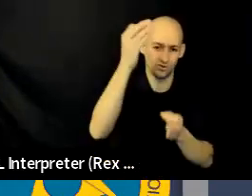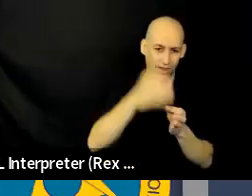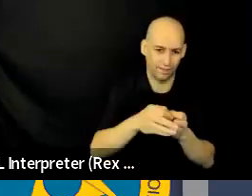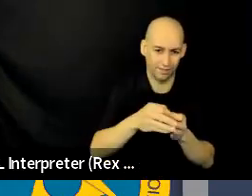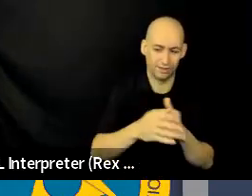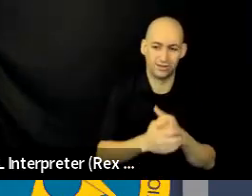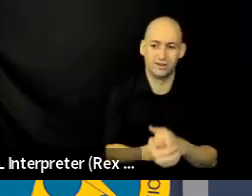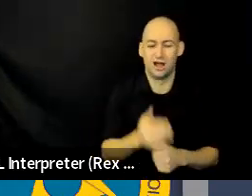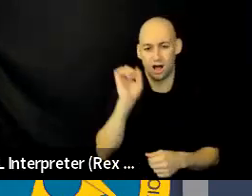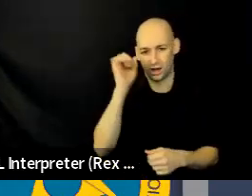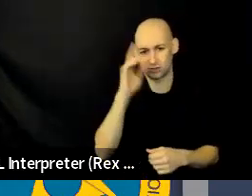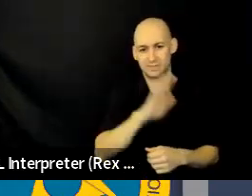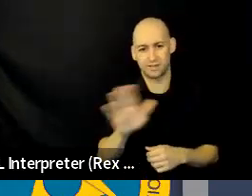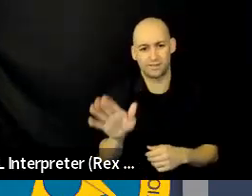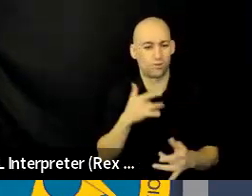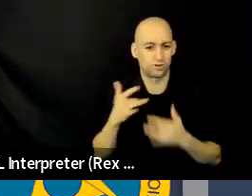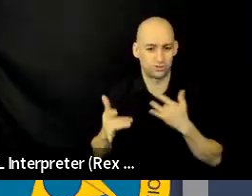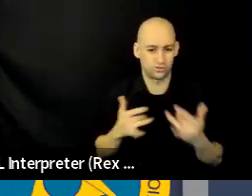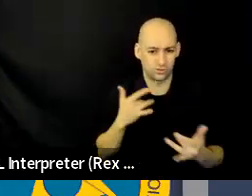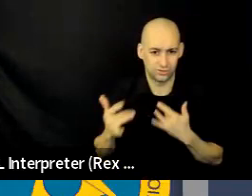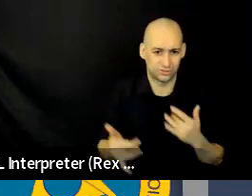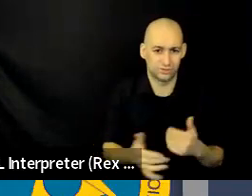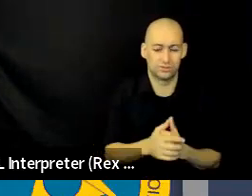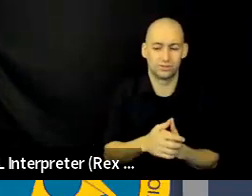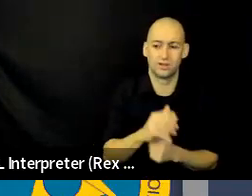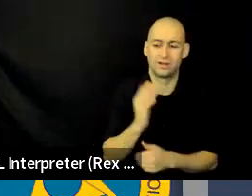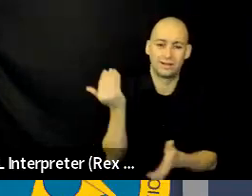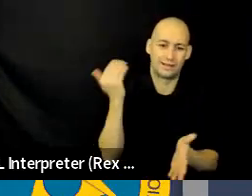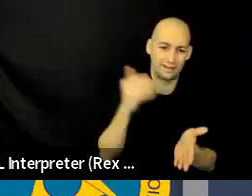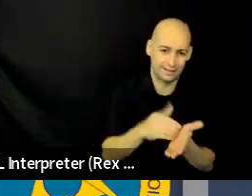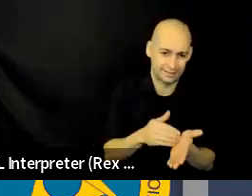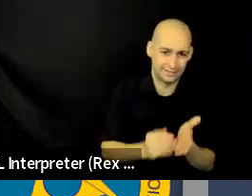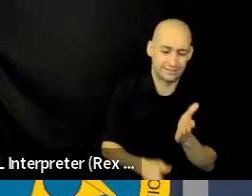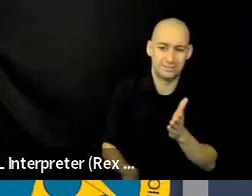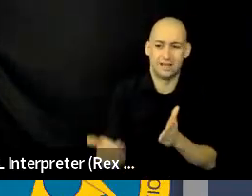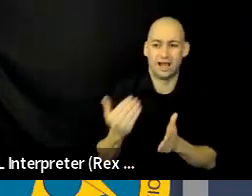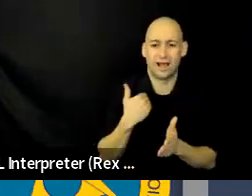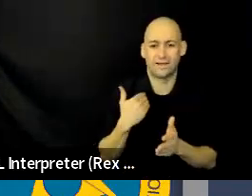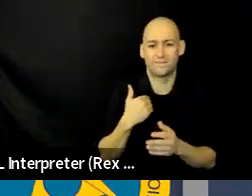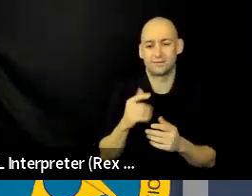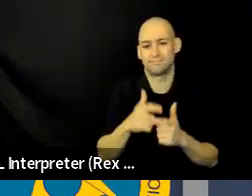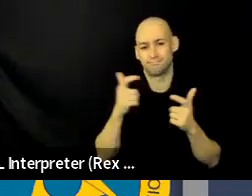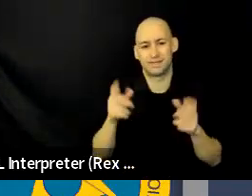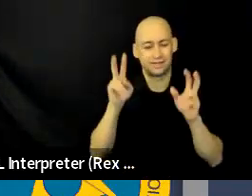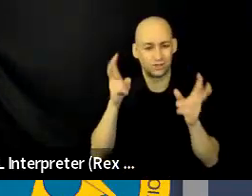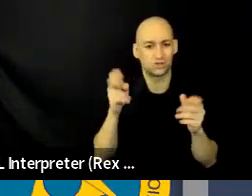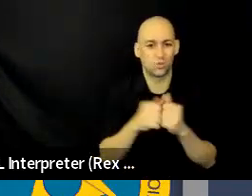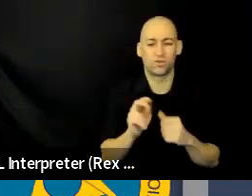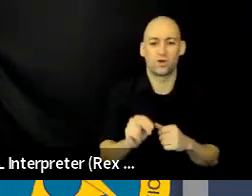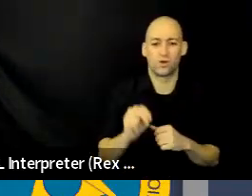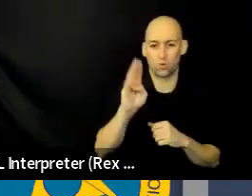We understand their concerns. And again, we have a significant issue with northbound